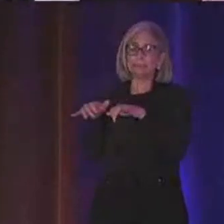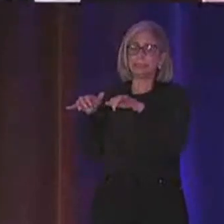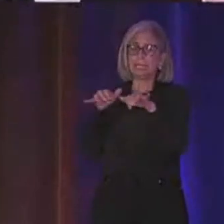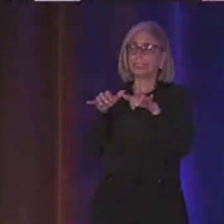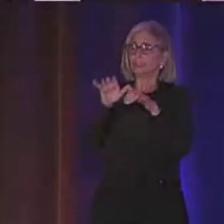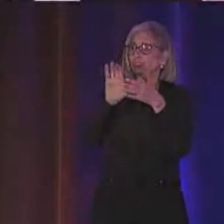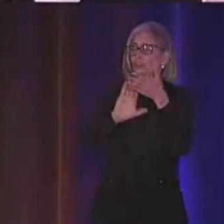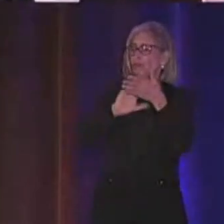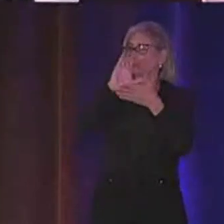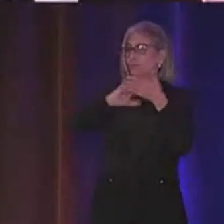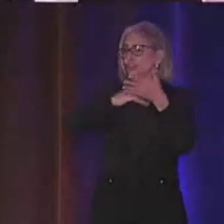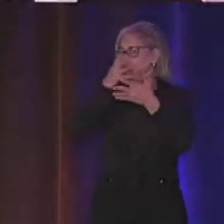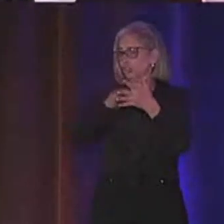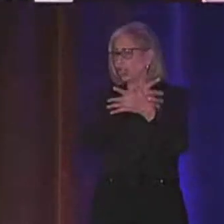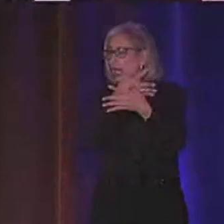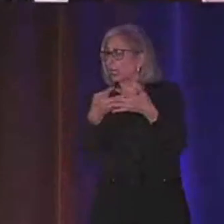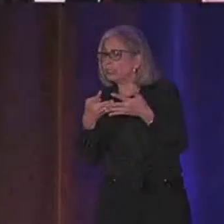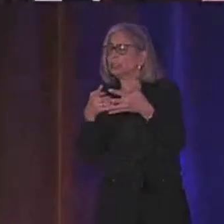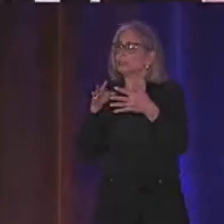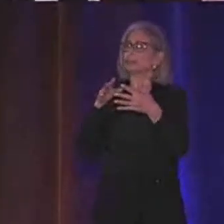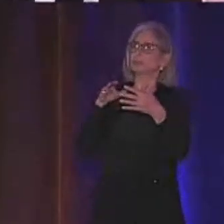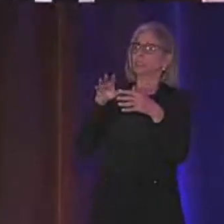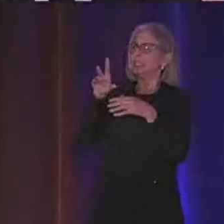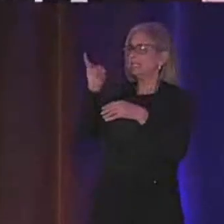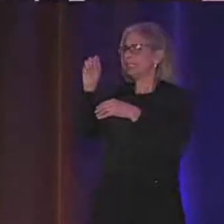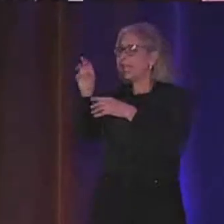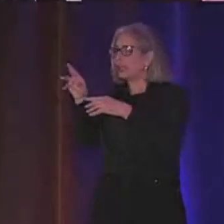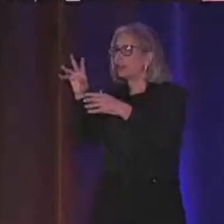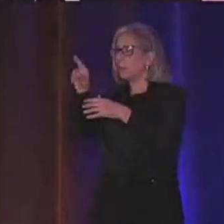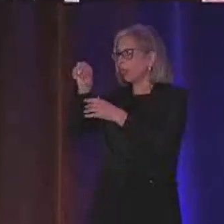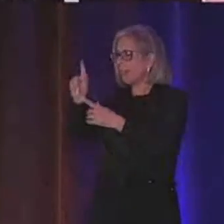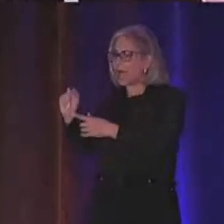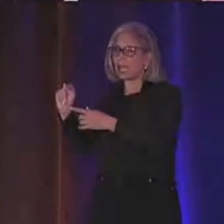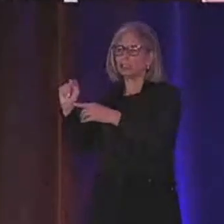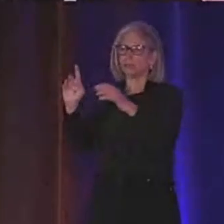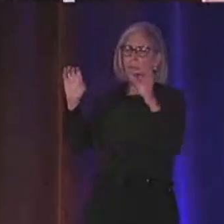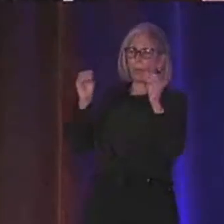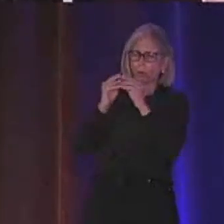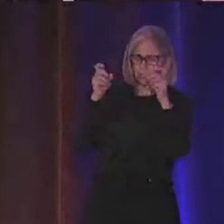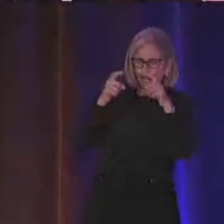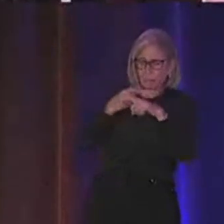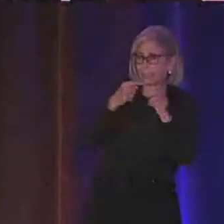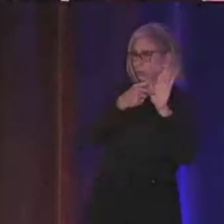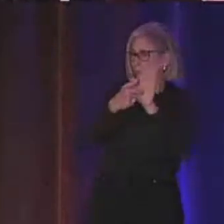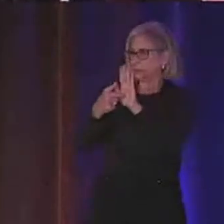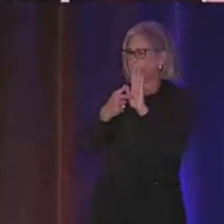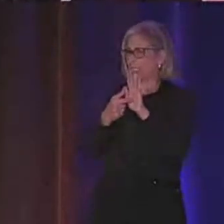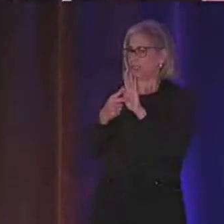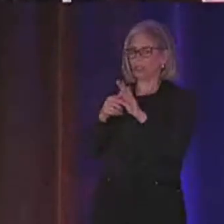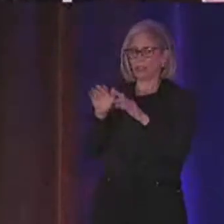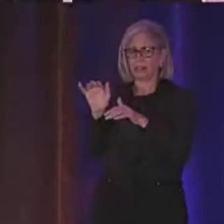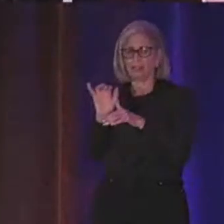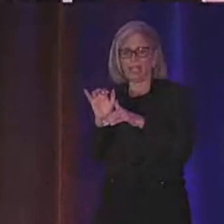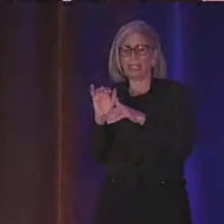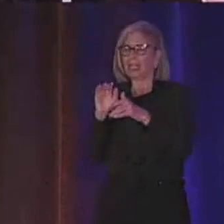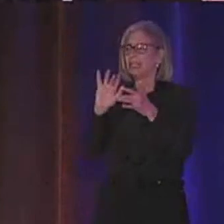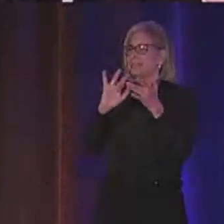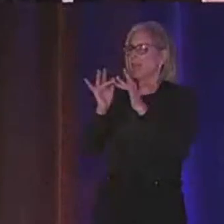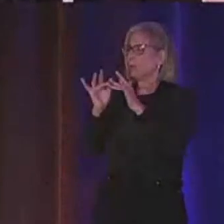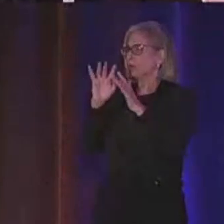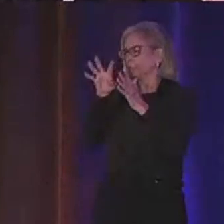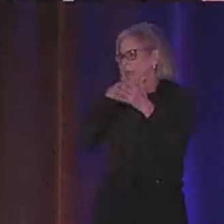bar charts, line charts, and scatter plots, to more complex representations like Sankey's, network